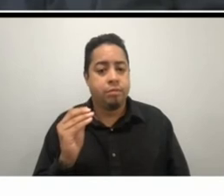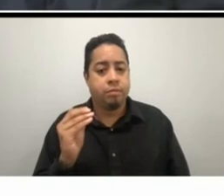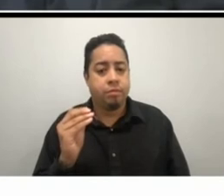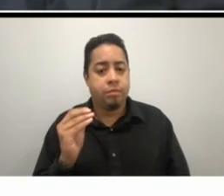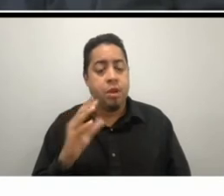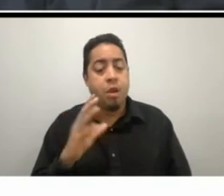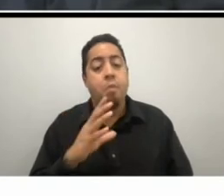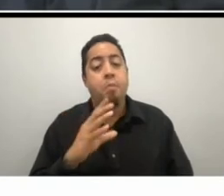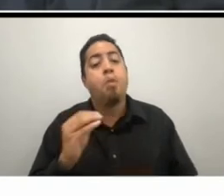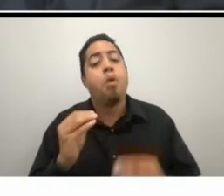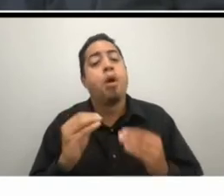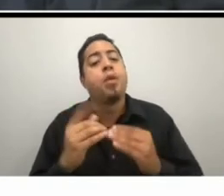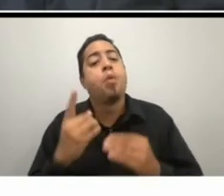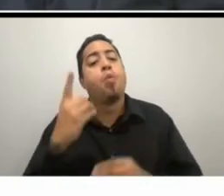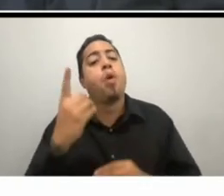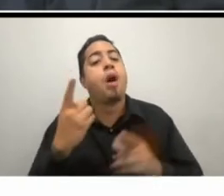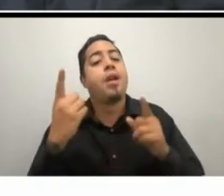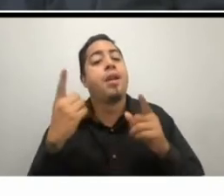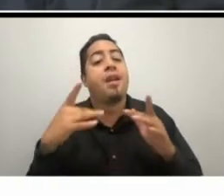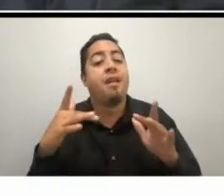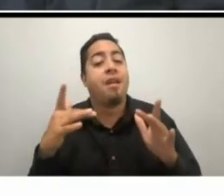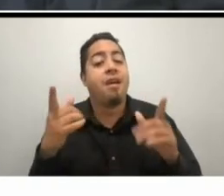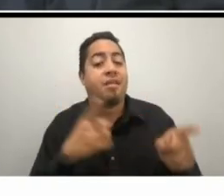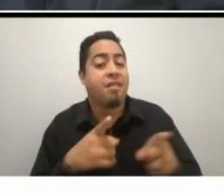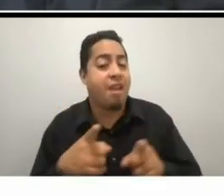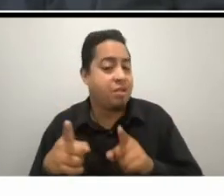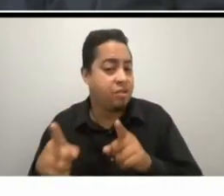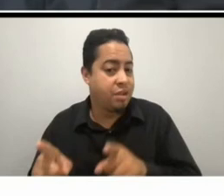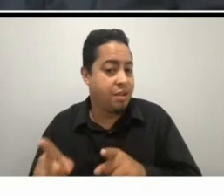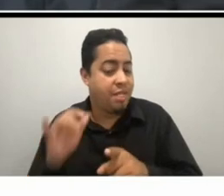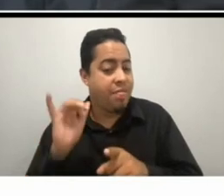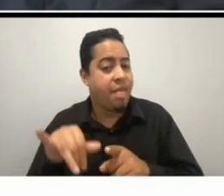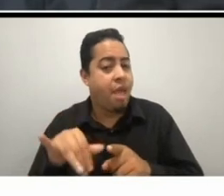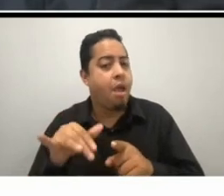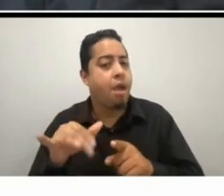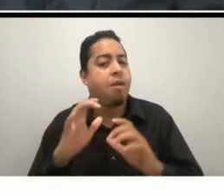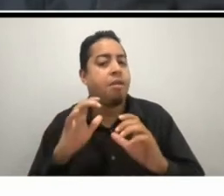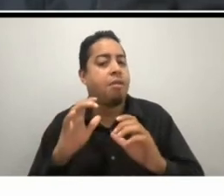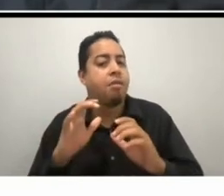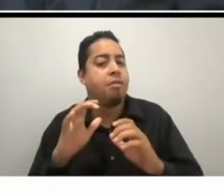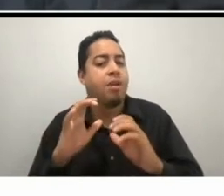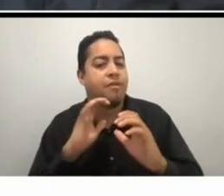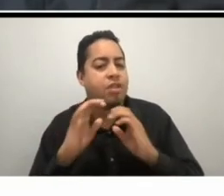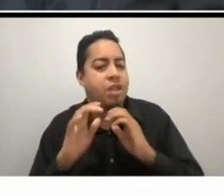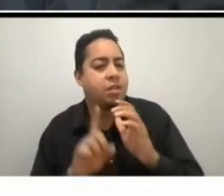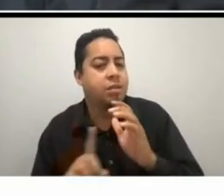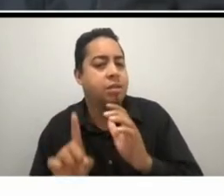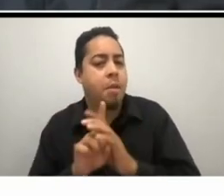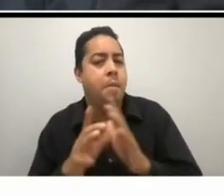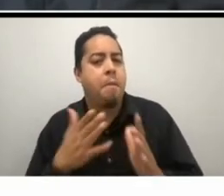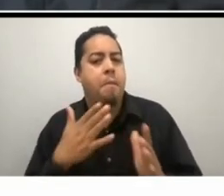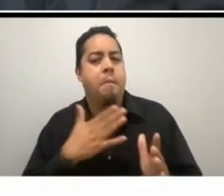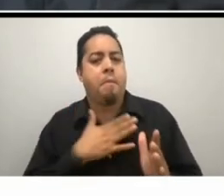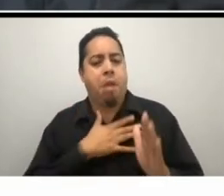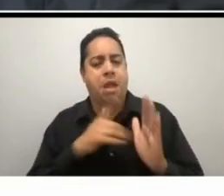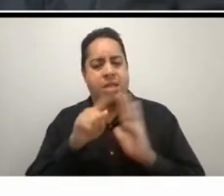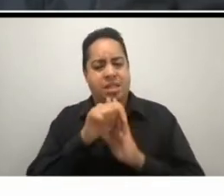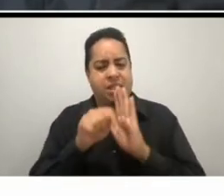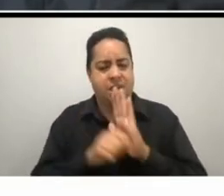one occasion throughout all this, that has been brought up, and it is a tenet of my faith